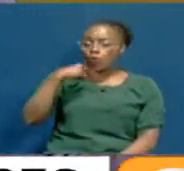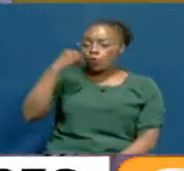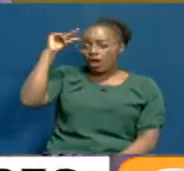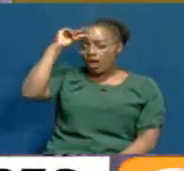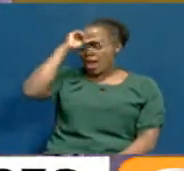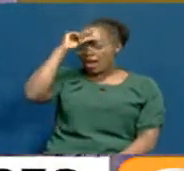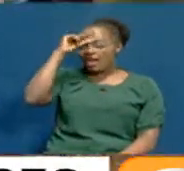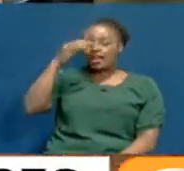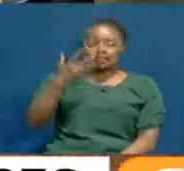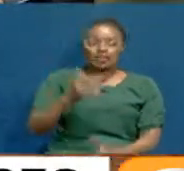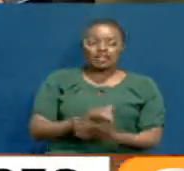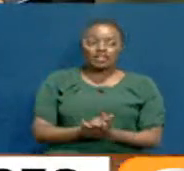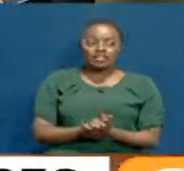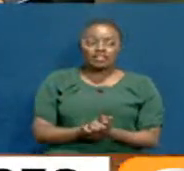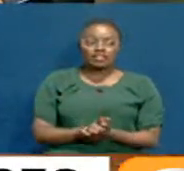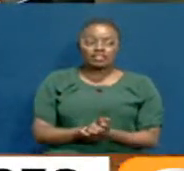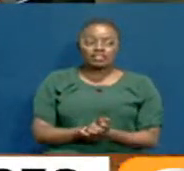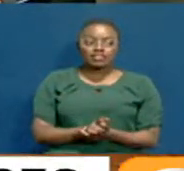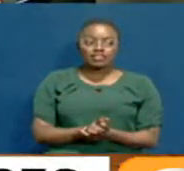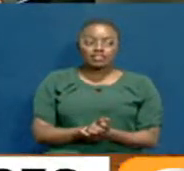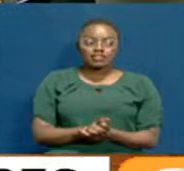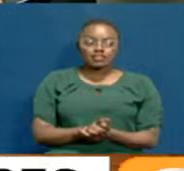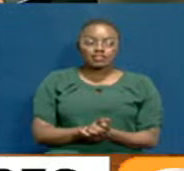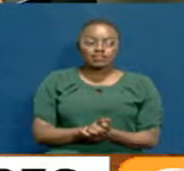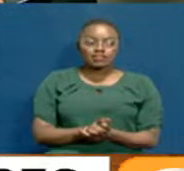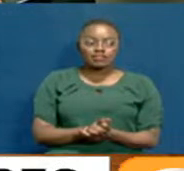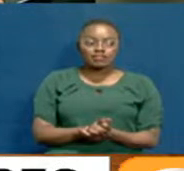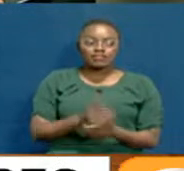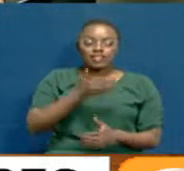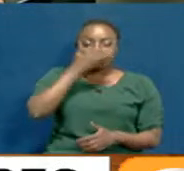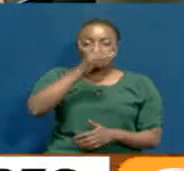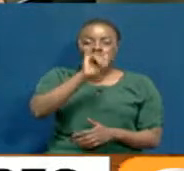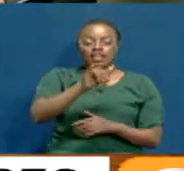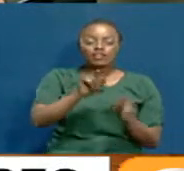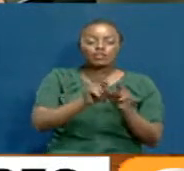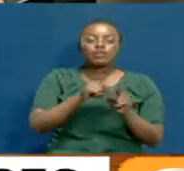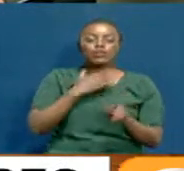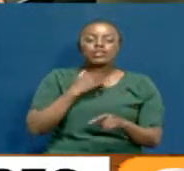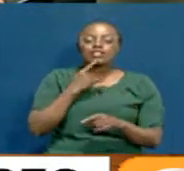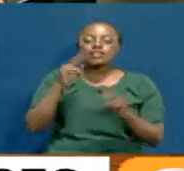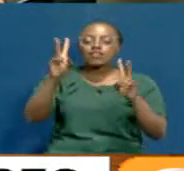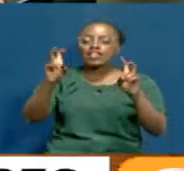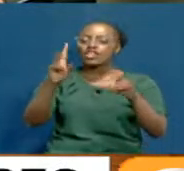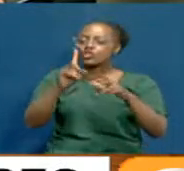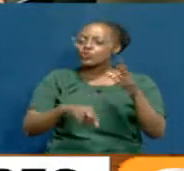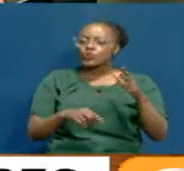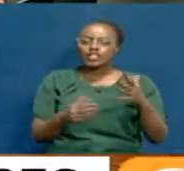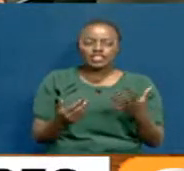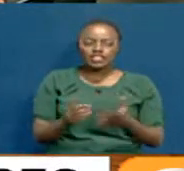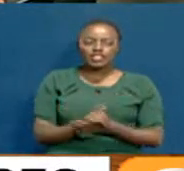Let me finish. Just allow Steve. I've let you speak. No, but that's the answer I was giving. You see, the issue is,